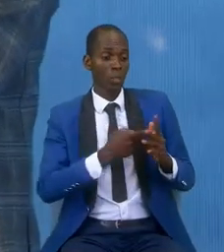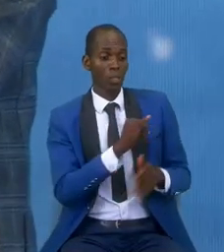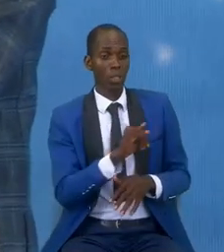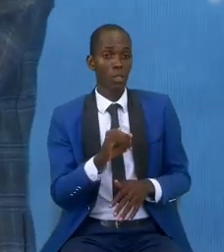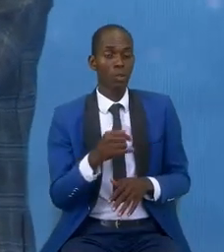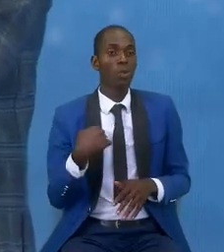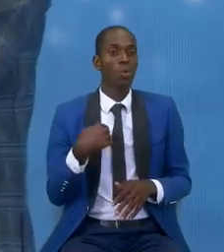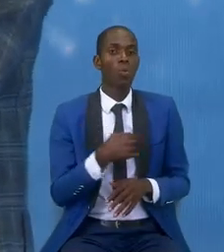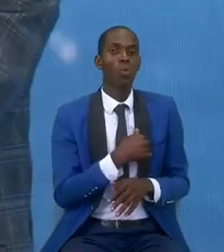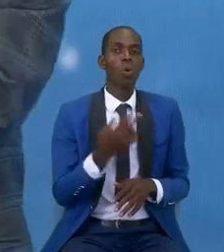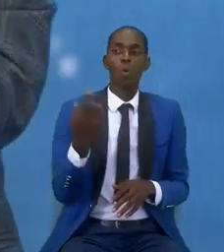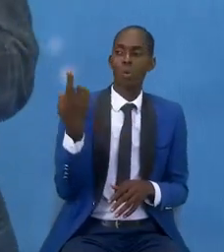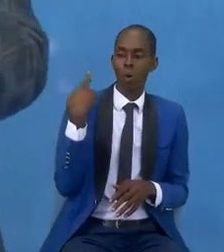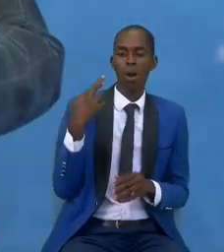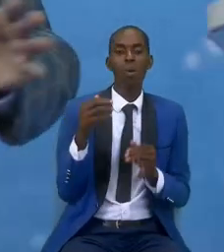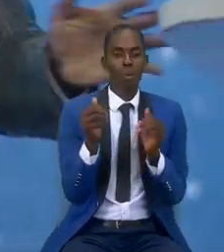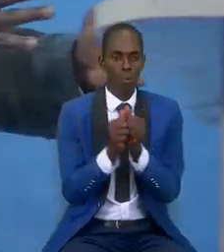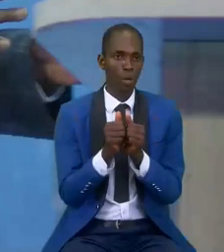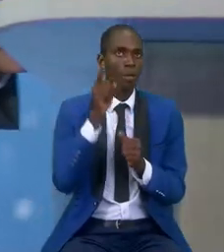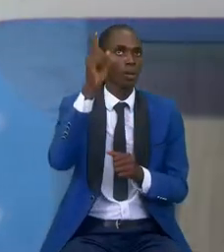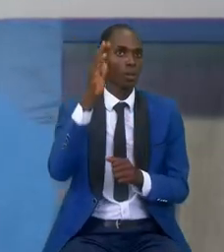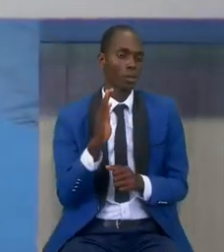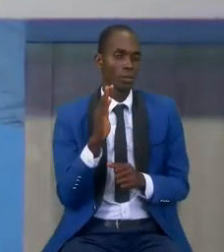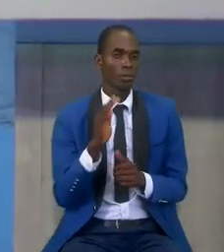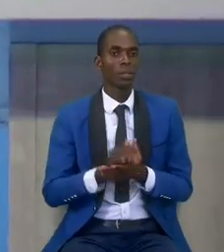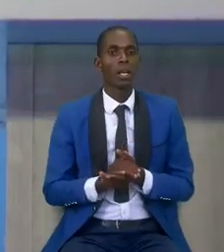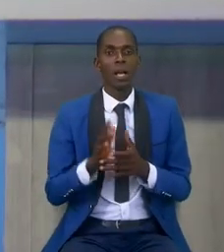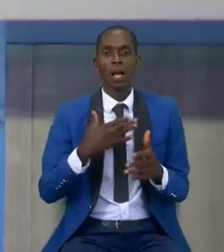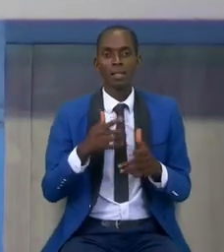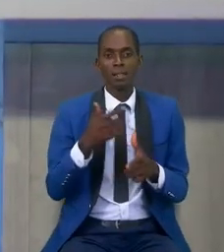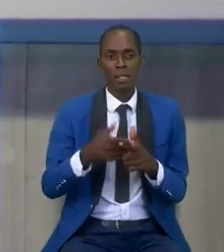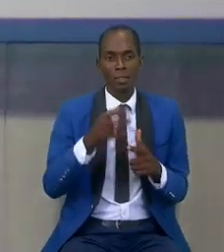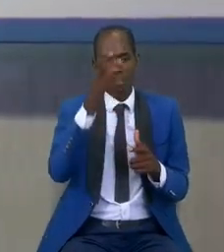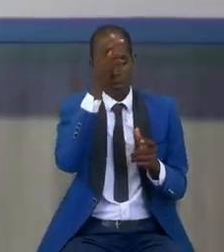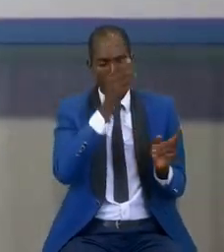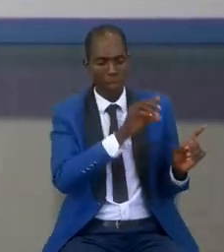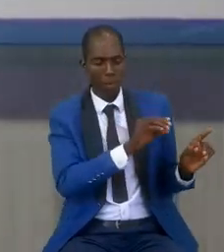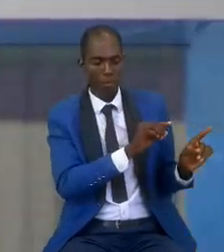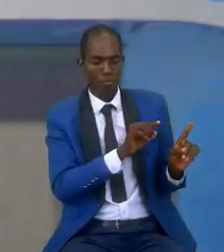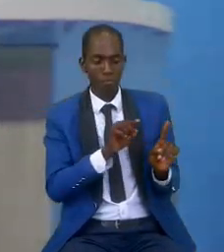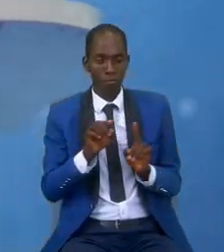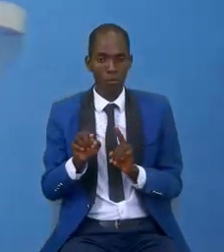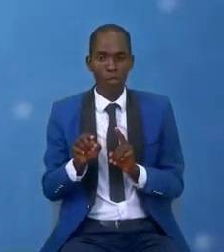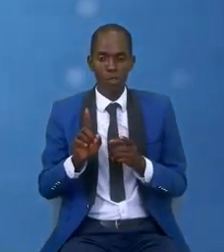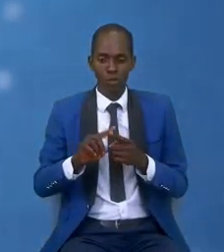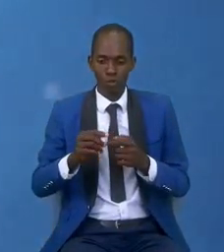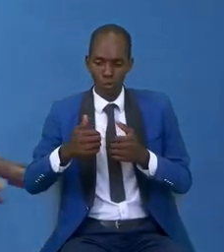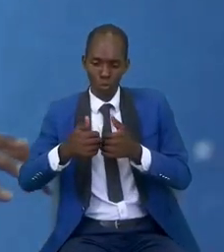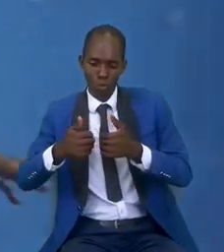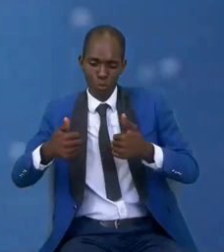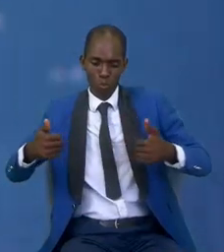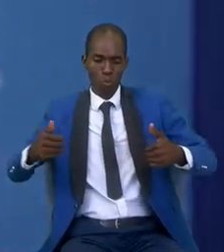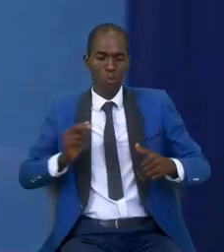Satan came separated us from God and will be separated from God all